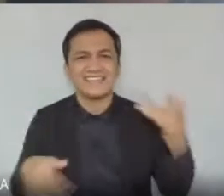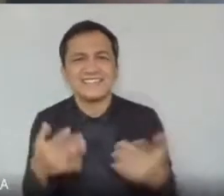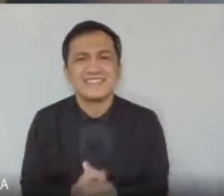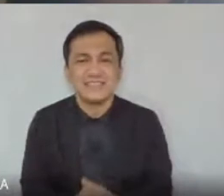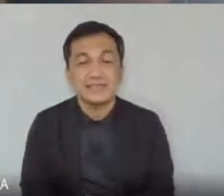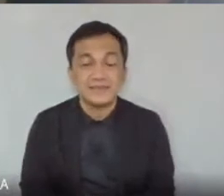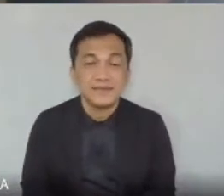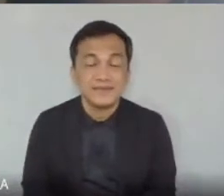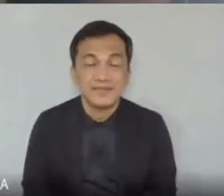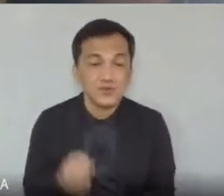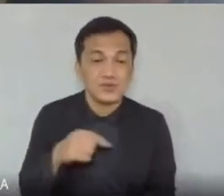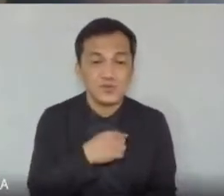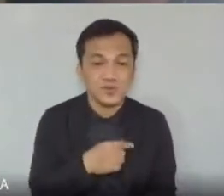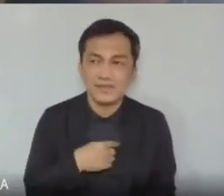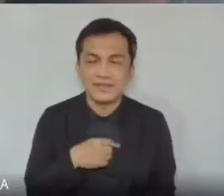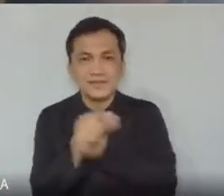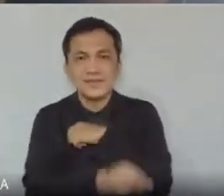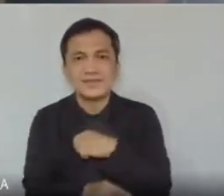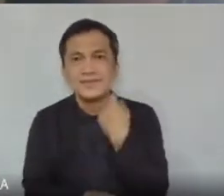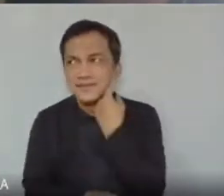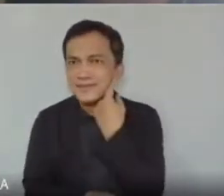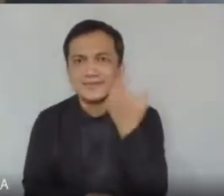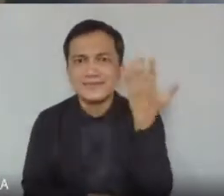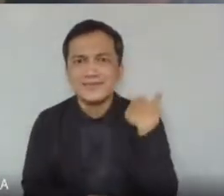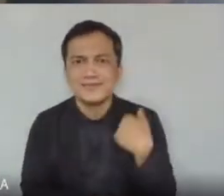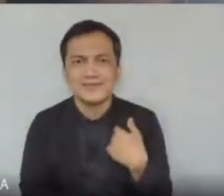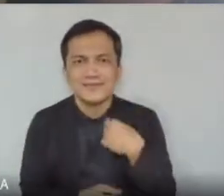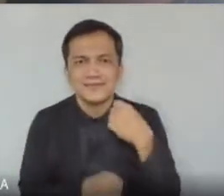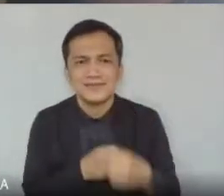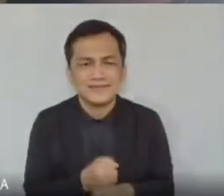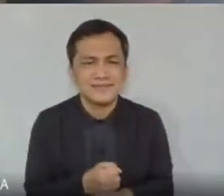telemedicine initiatives. Exciting naman po, and